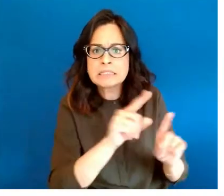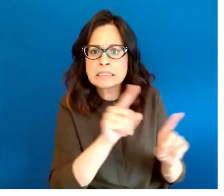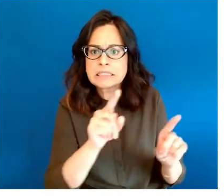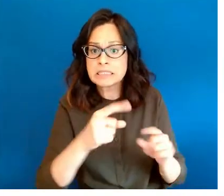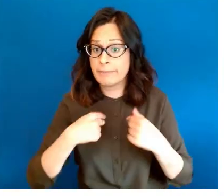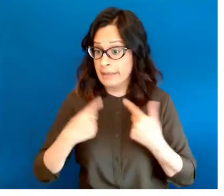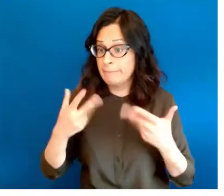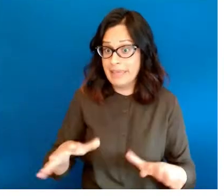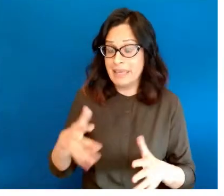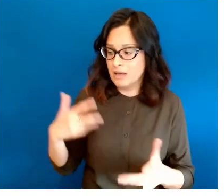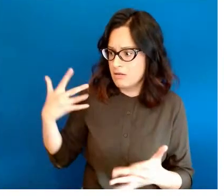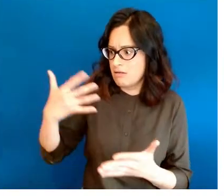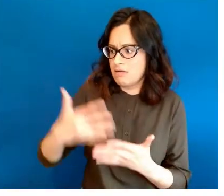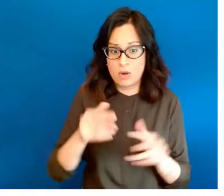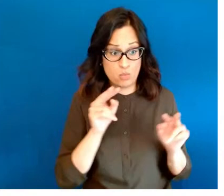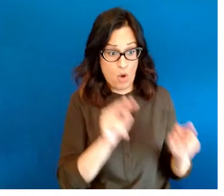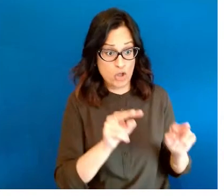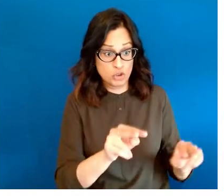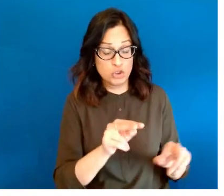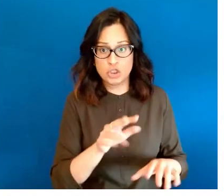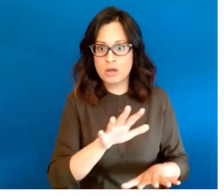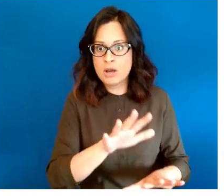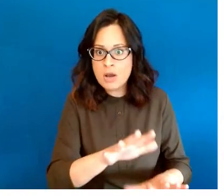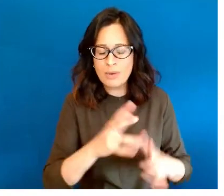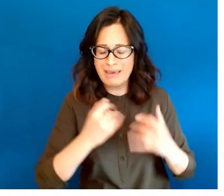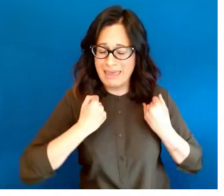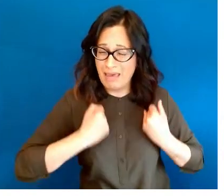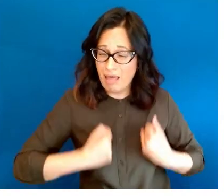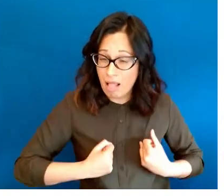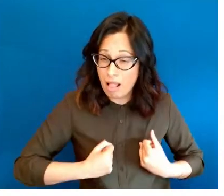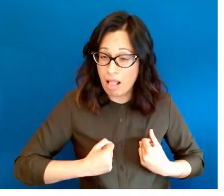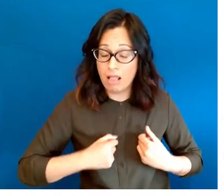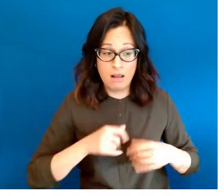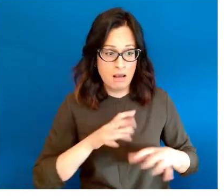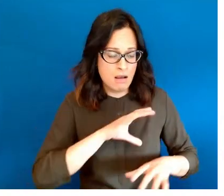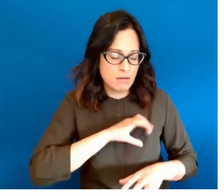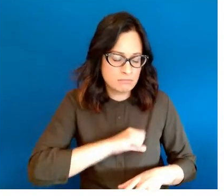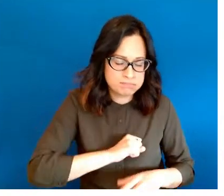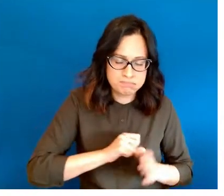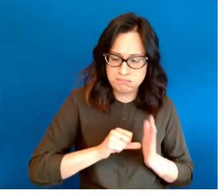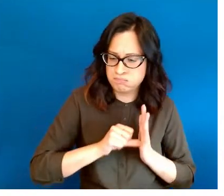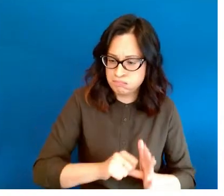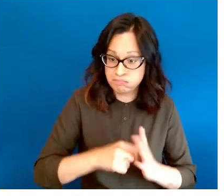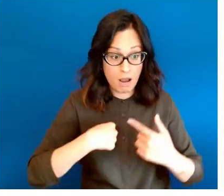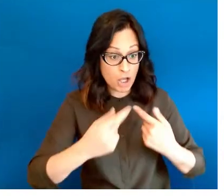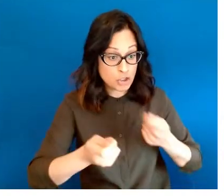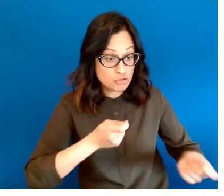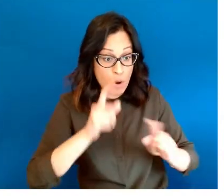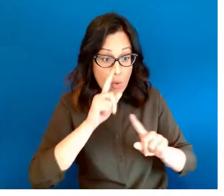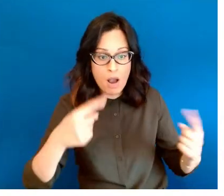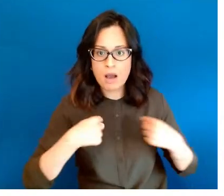where I've watched her being so ill. It's so difficult and it's so out of your control. It was very scary, especially just walking into the medical